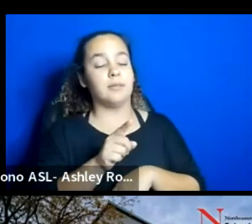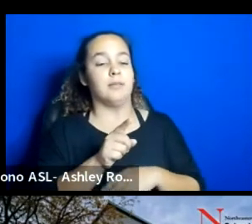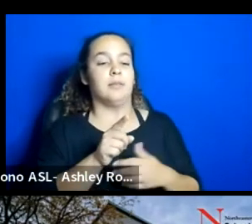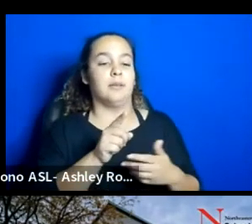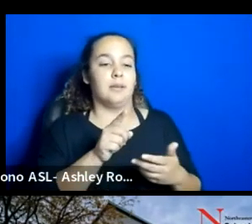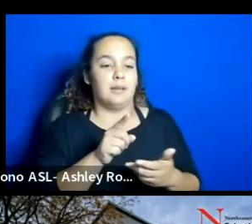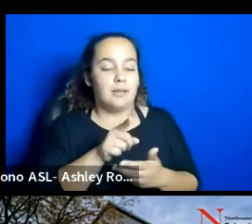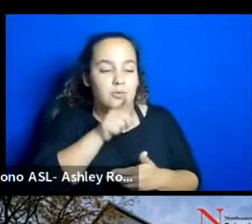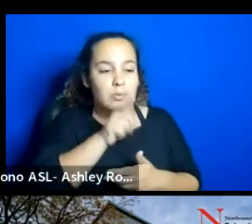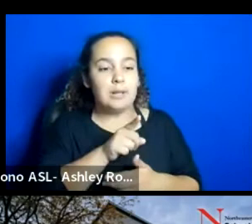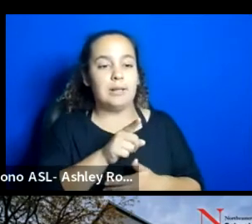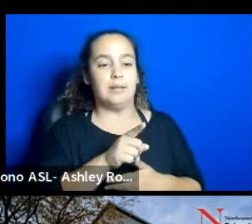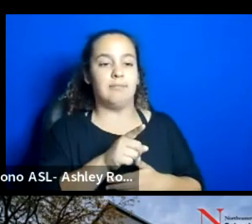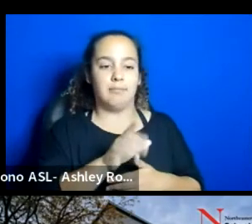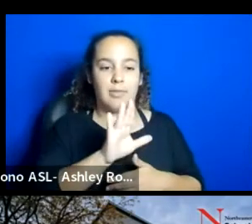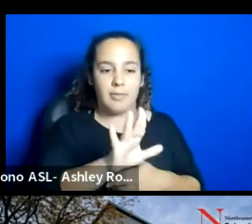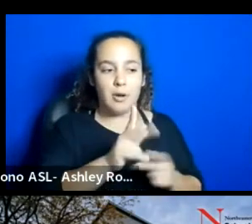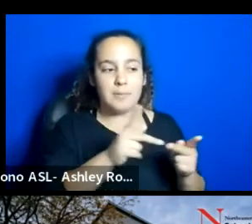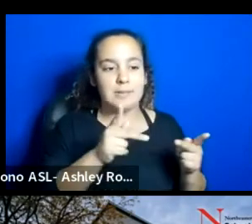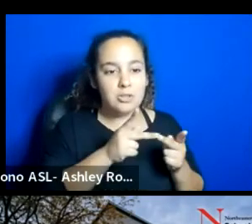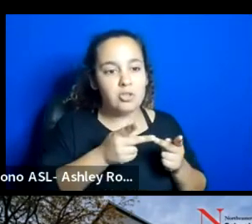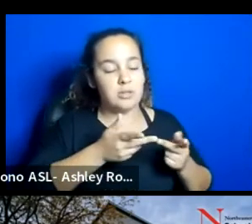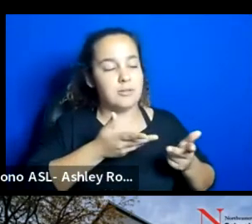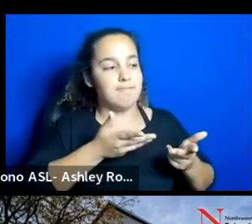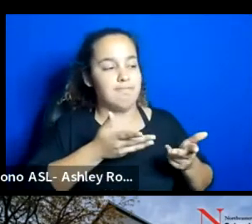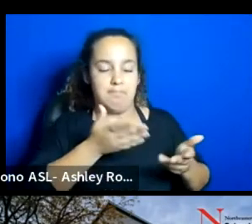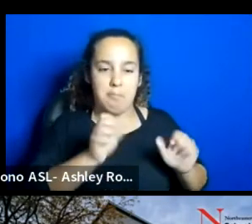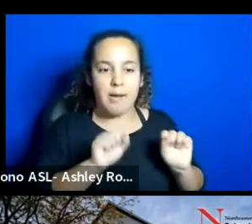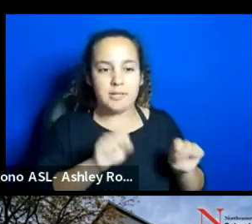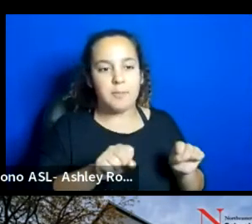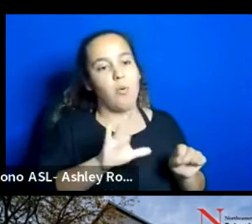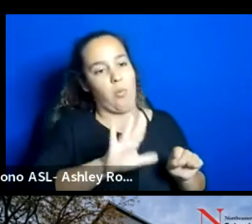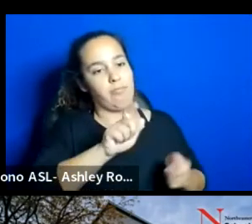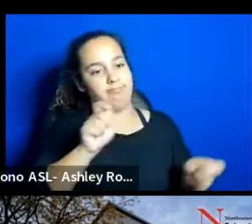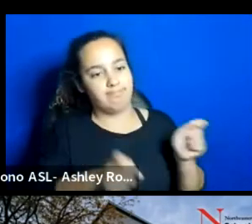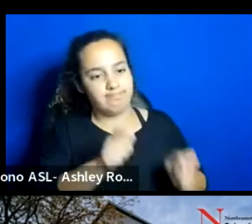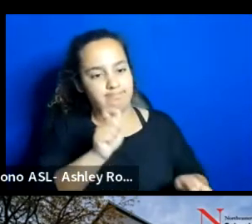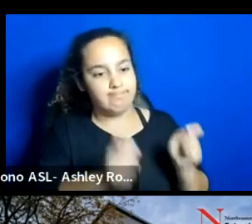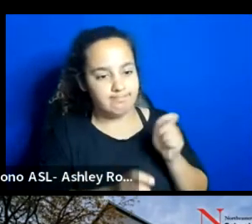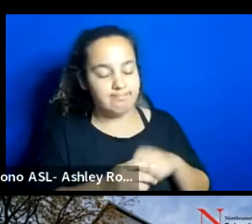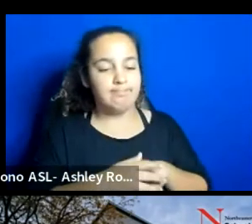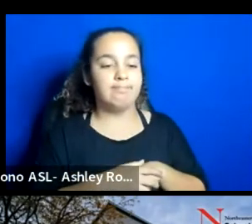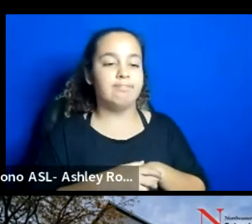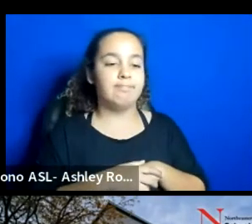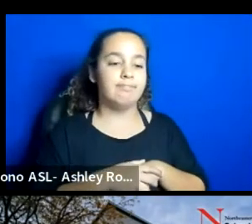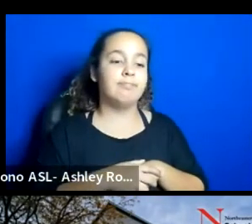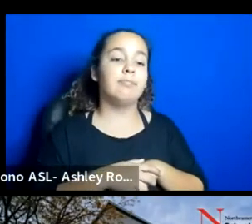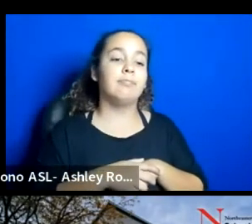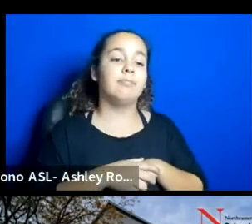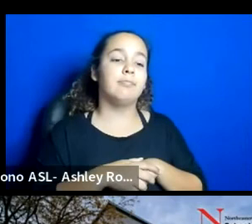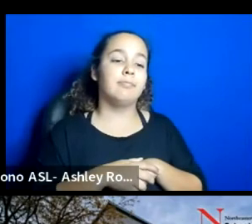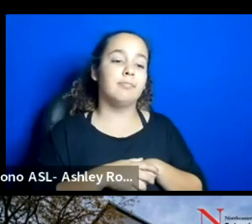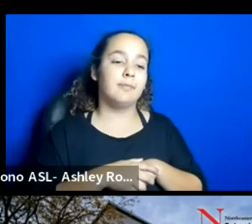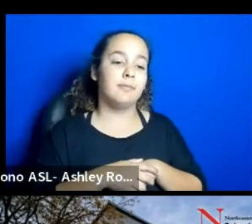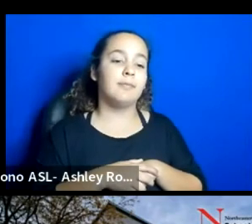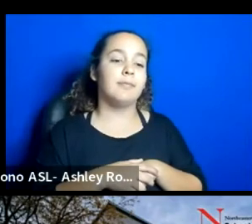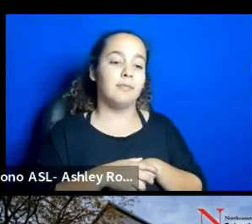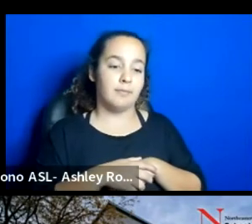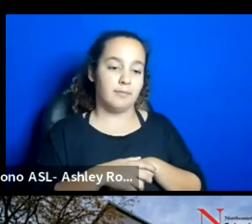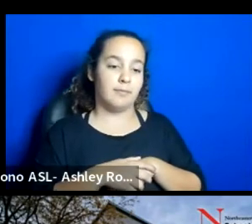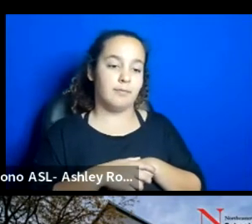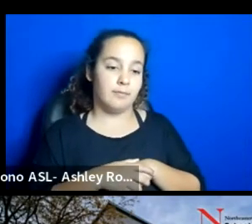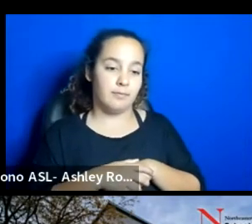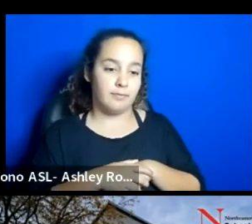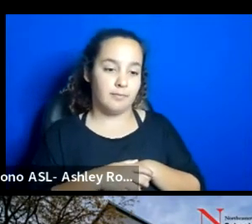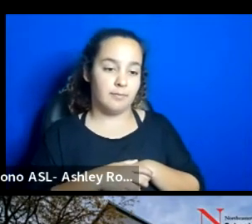exchange of positions could take place. If one pays attention to these missions or businesses more